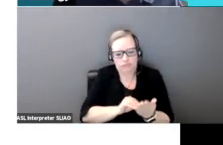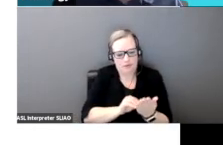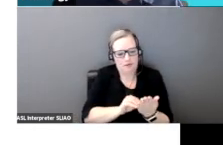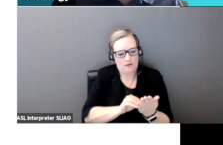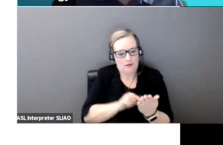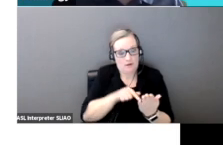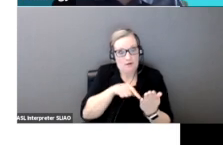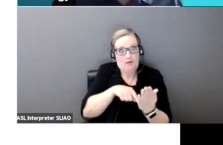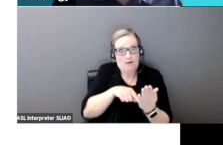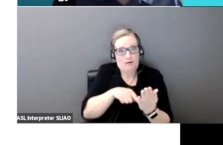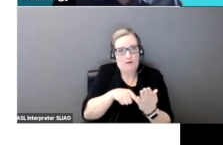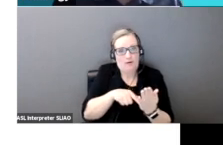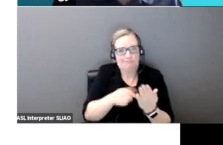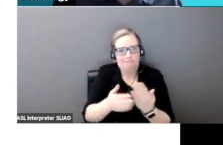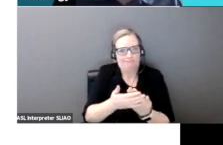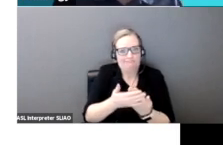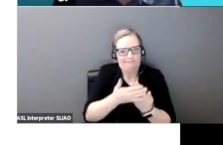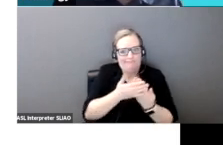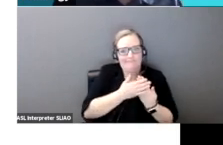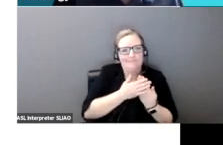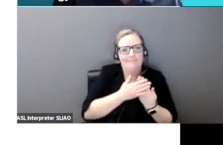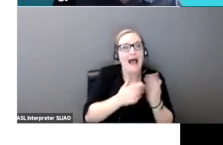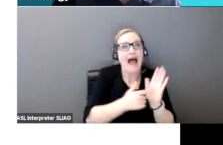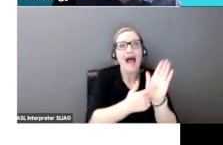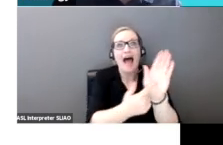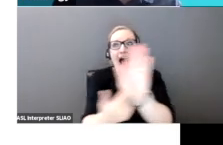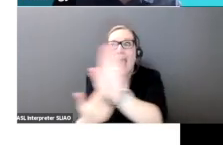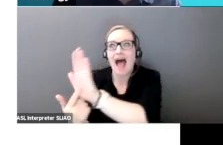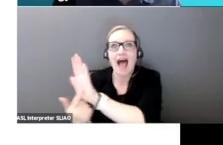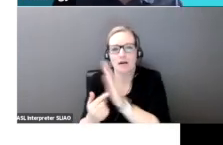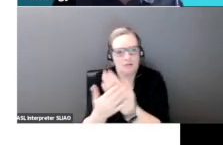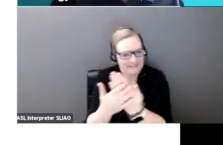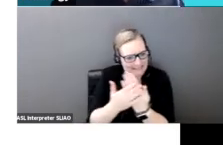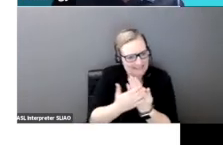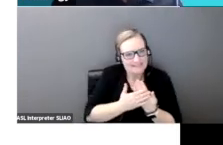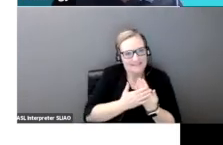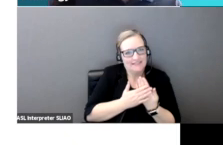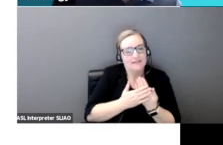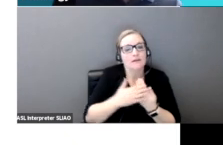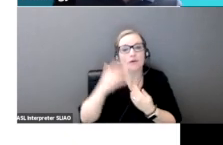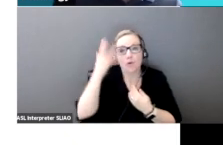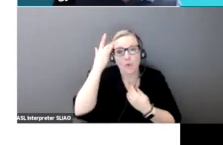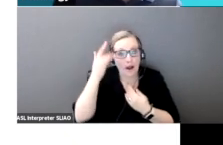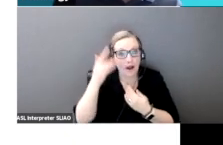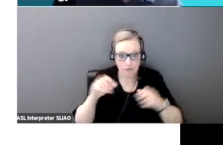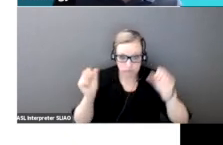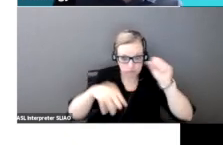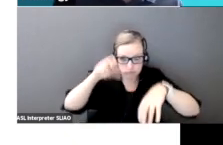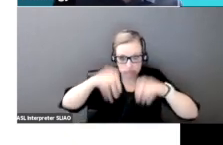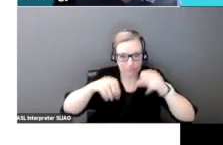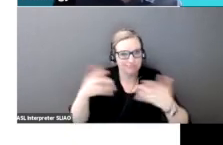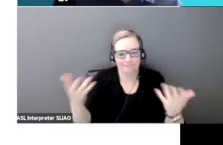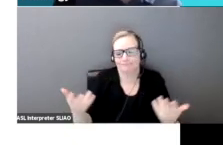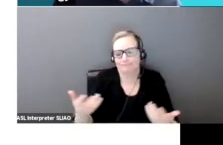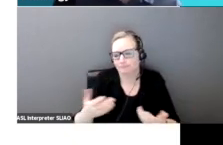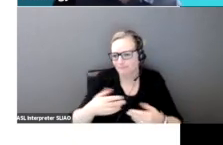sort of visioning about an upcoming product and you've got 8 million ideas, those could all go into